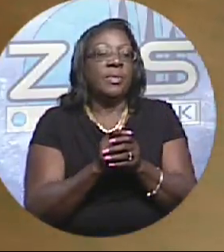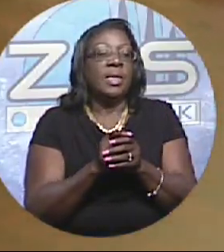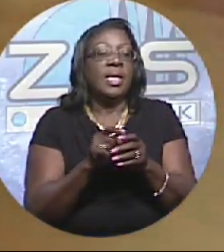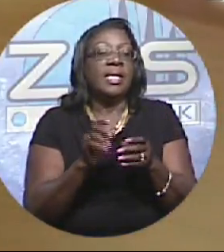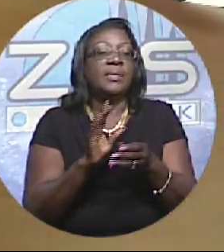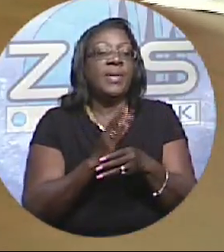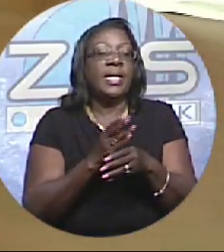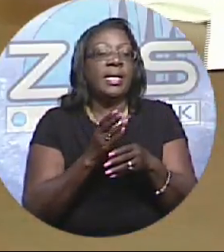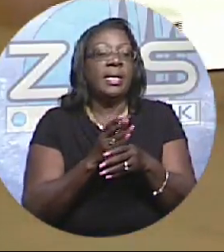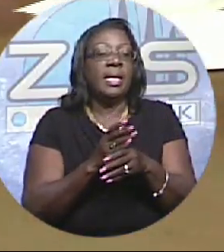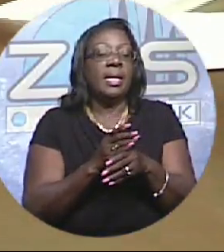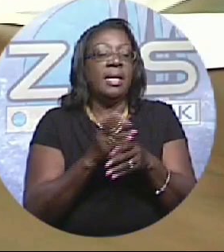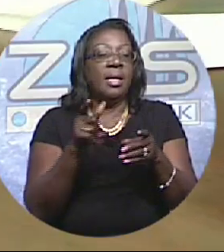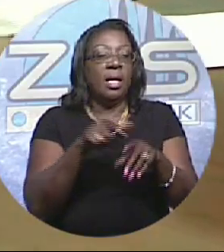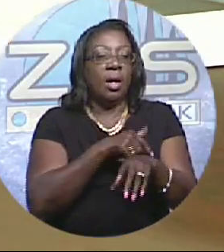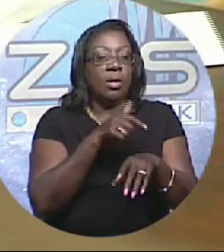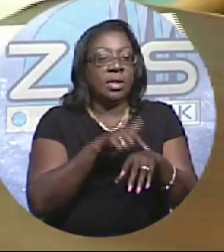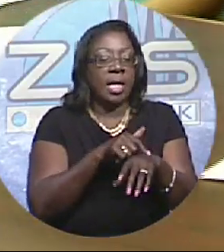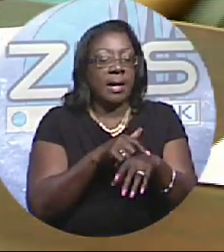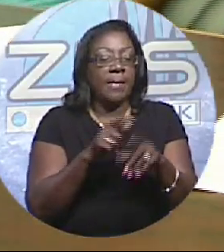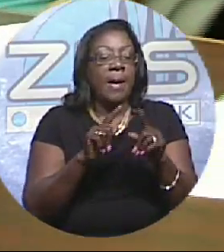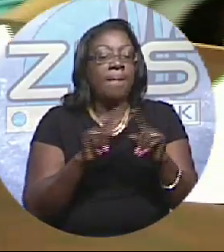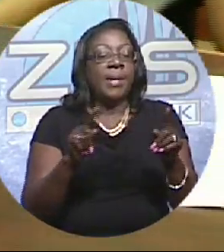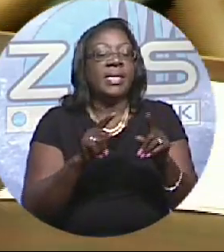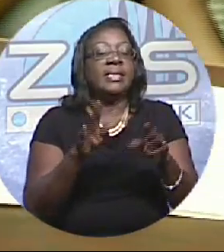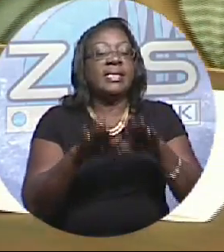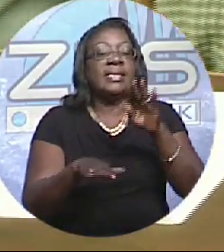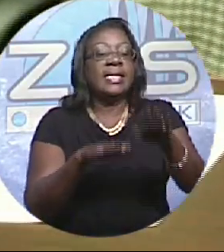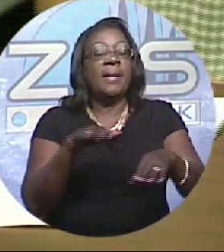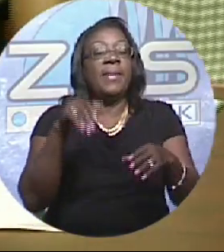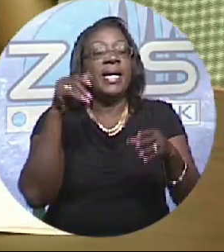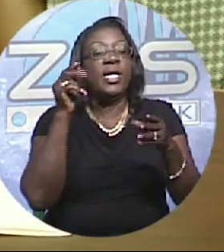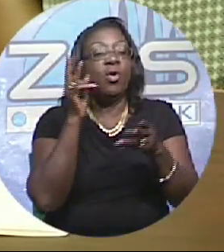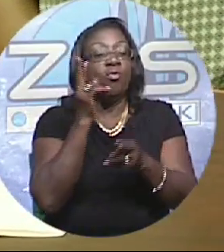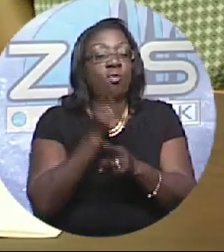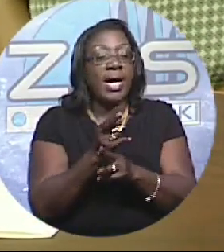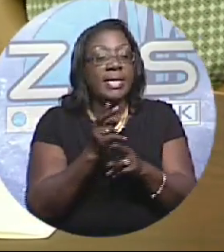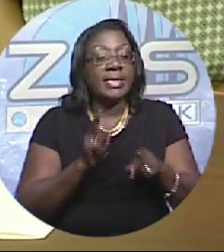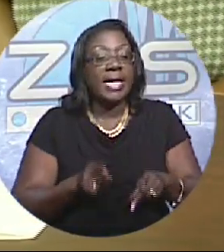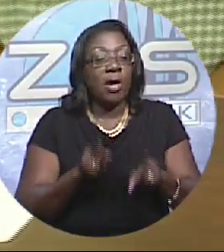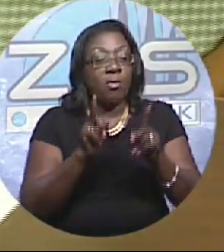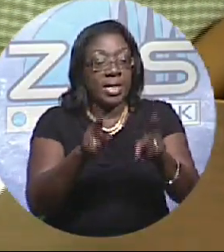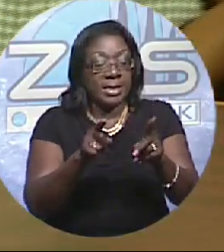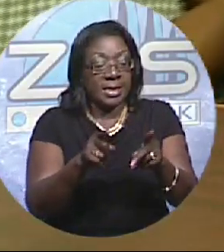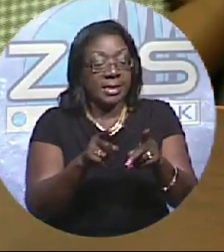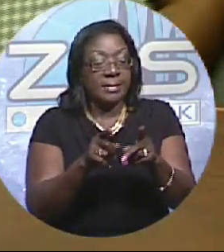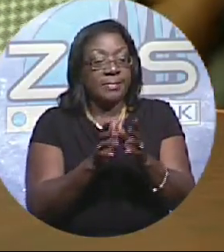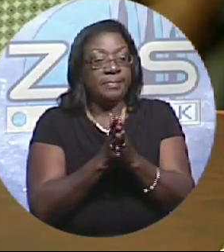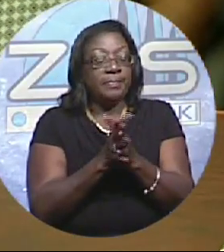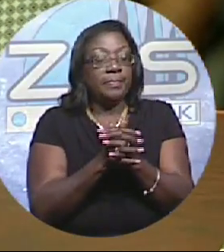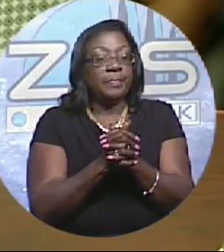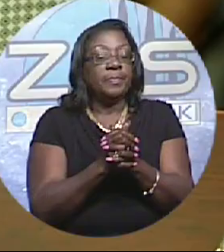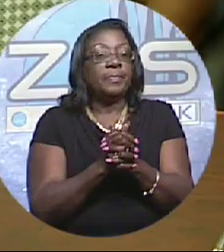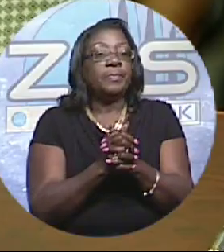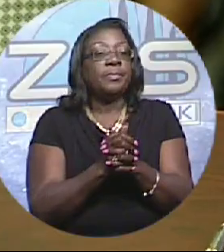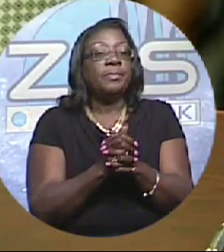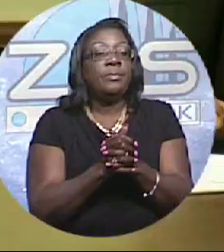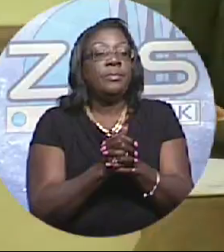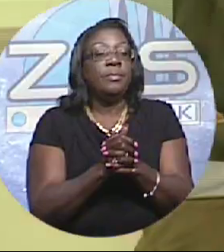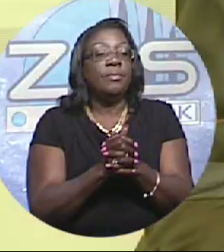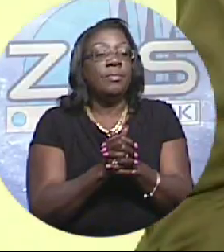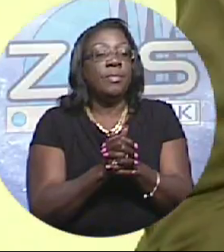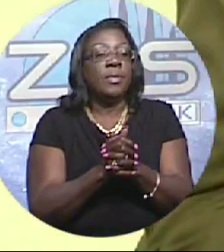been a long time, but environmental stakeholders say it's a step in the right direction, and they couldn't be more proud.